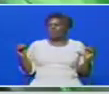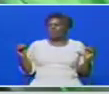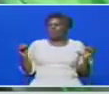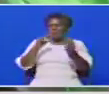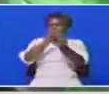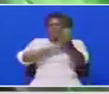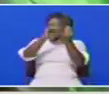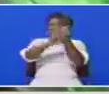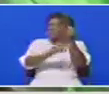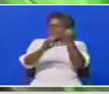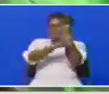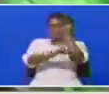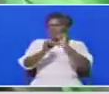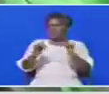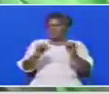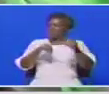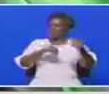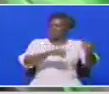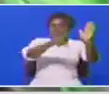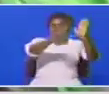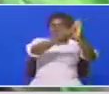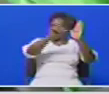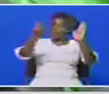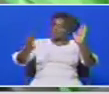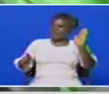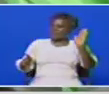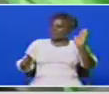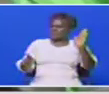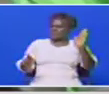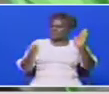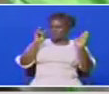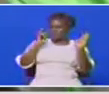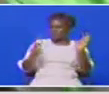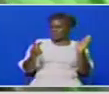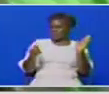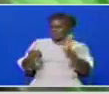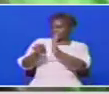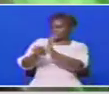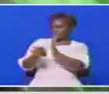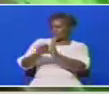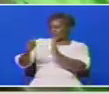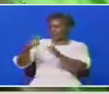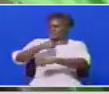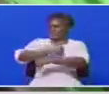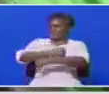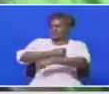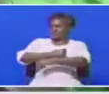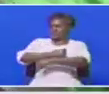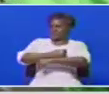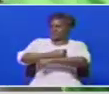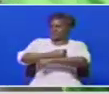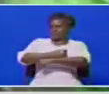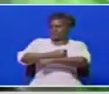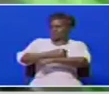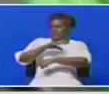banana republic. People have got to follow the law. Eh? You see at this other one, Mudedheni. Mudedheni ward,